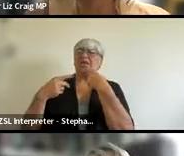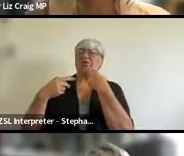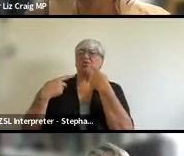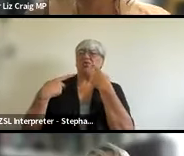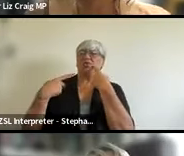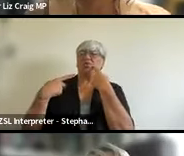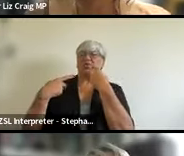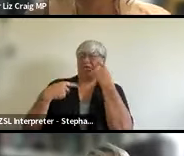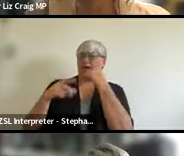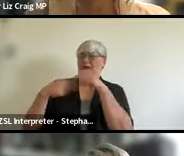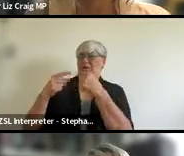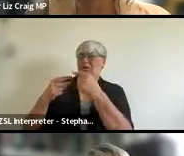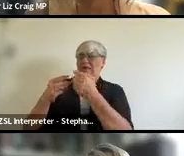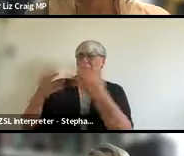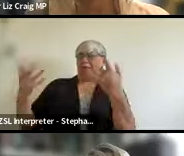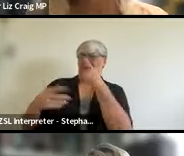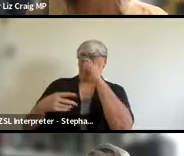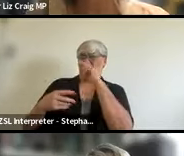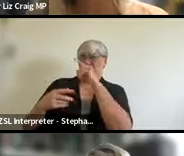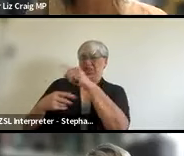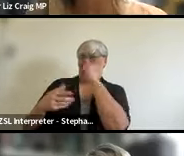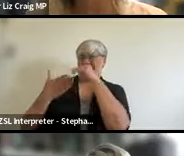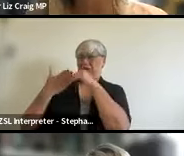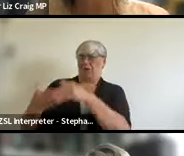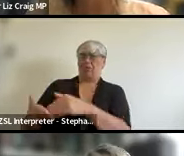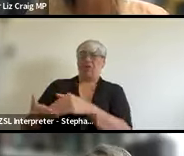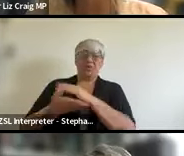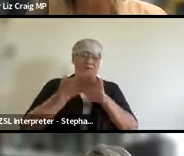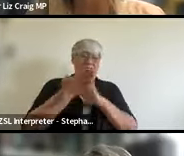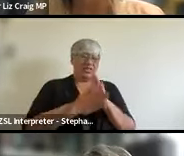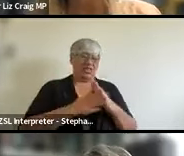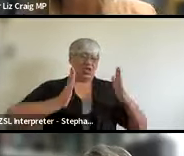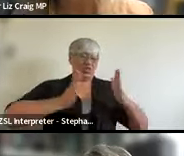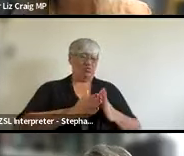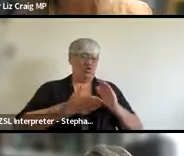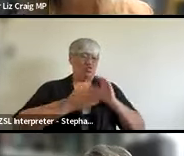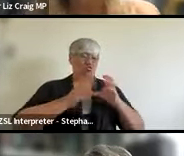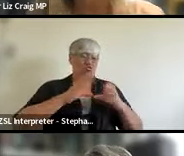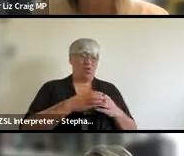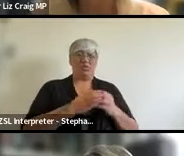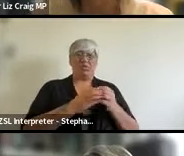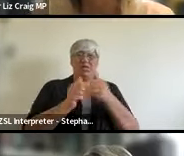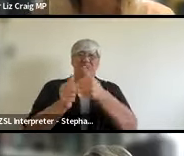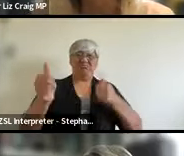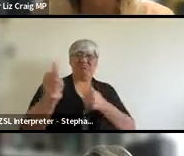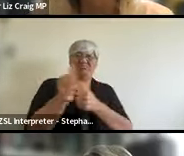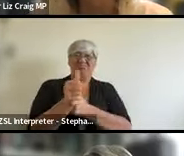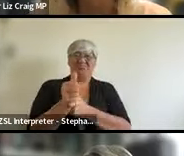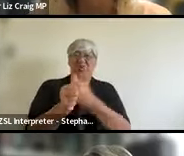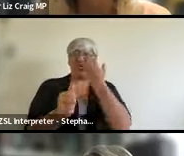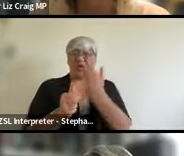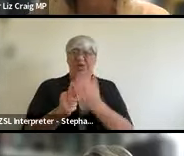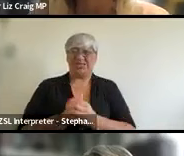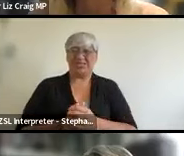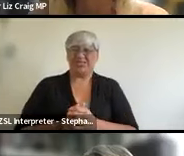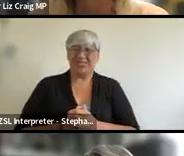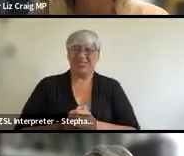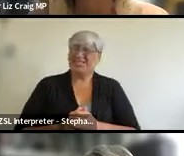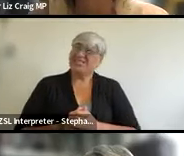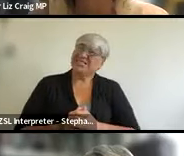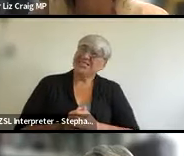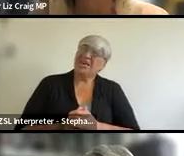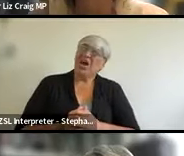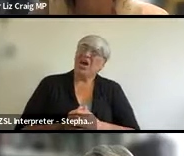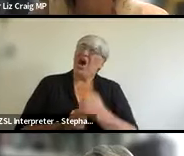be helped, which means that the smallest number of people will go to the back of the queue. I